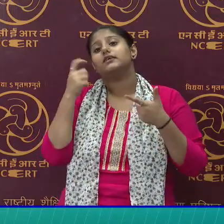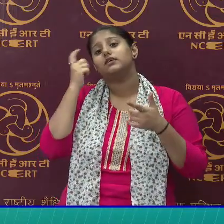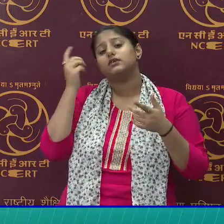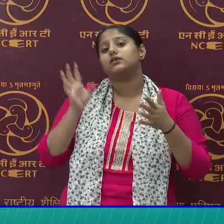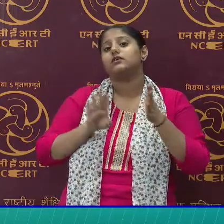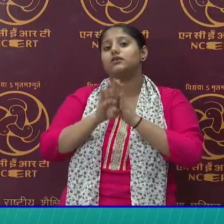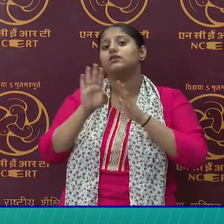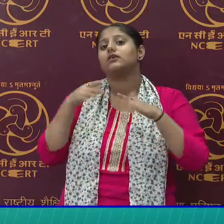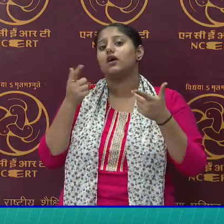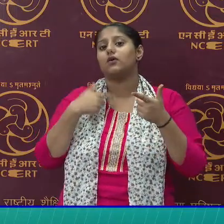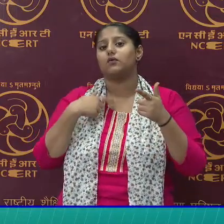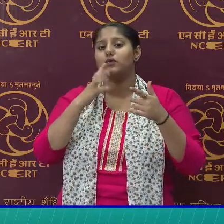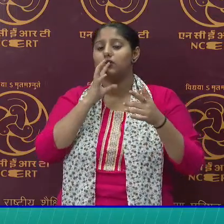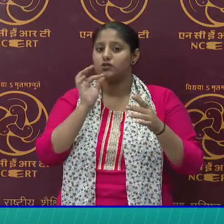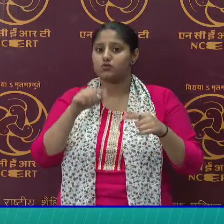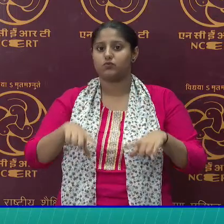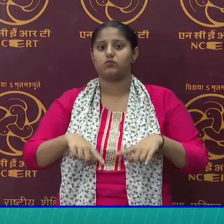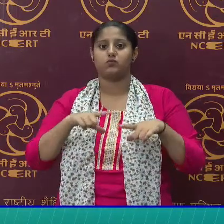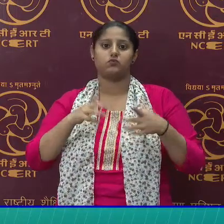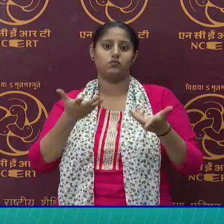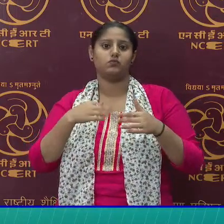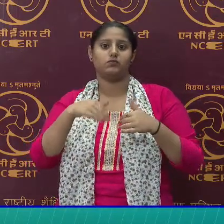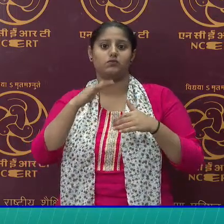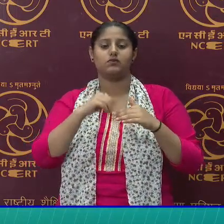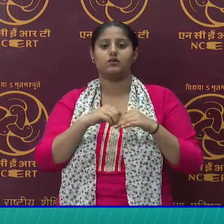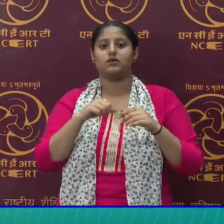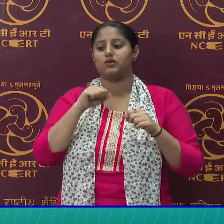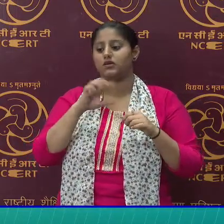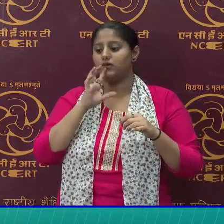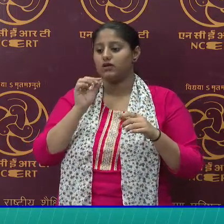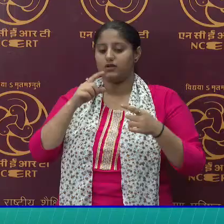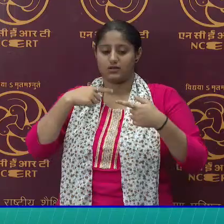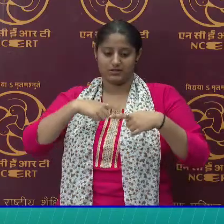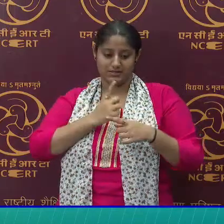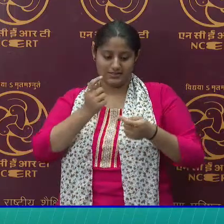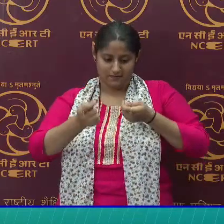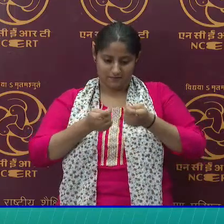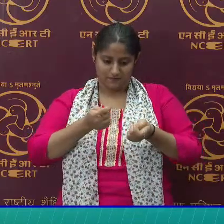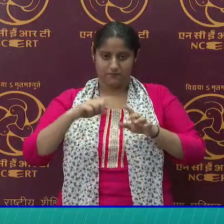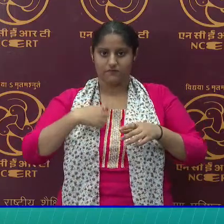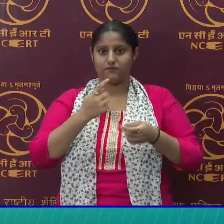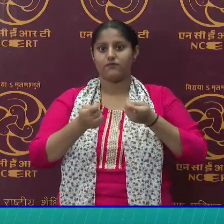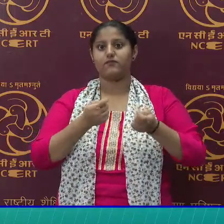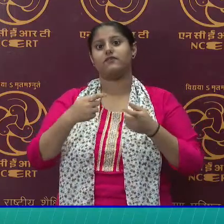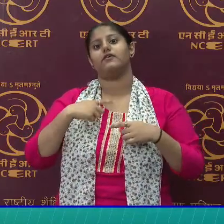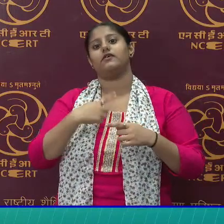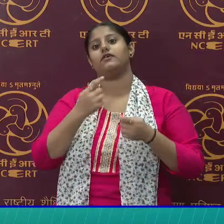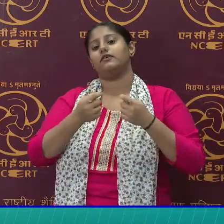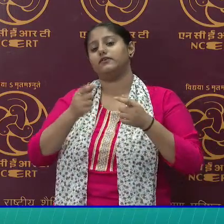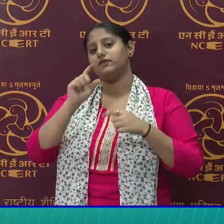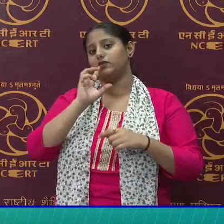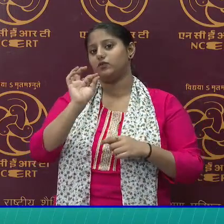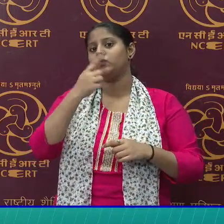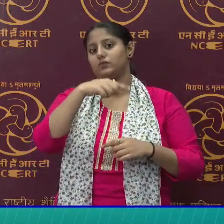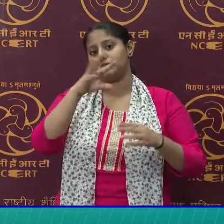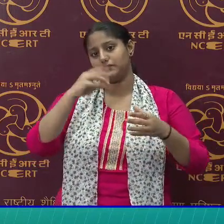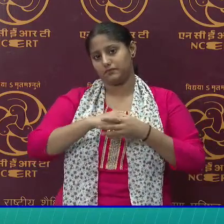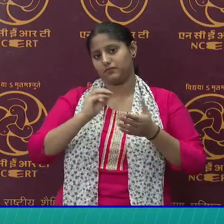before actually attempting them. And also about self-control, that slowly you learn self-control and fast. Yes.